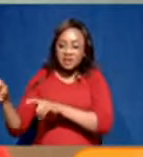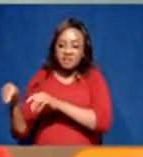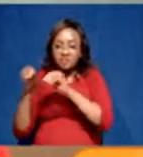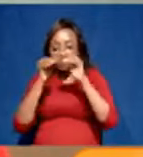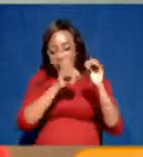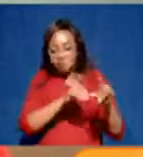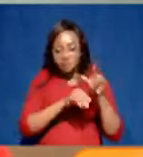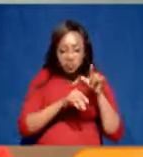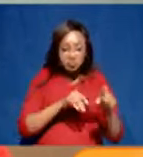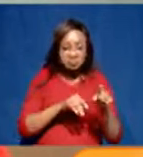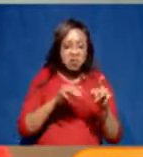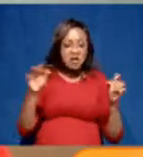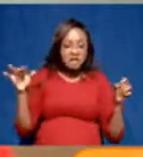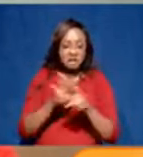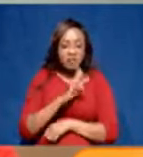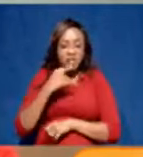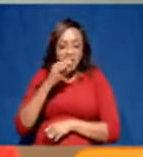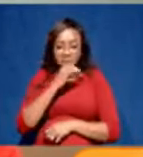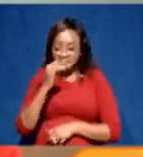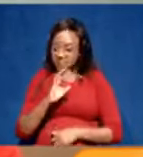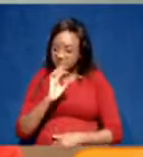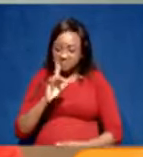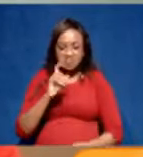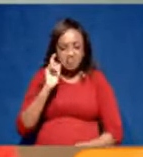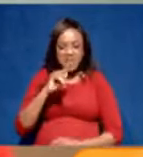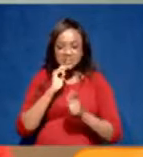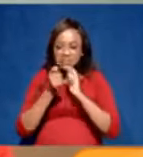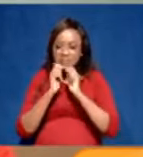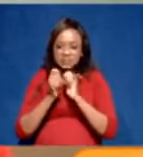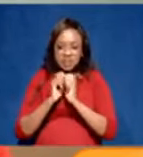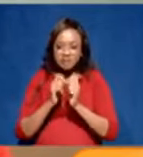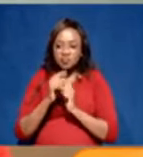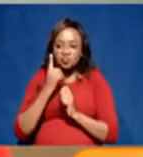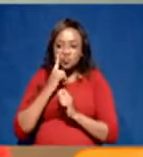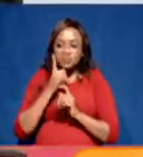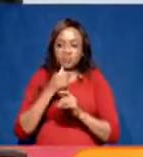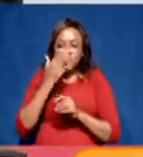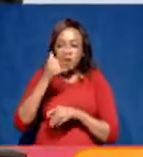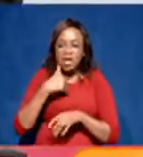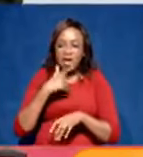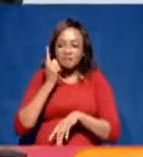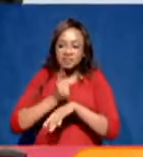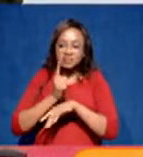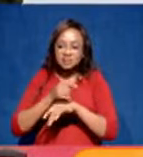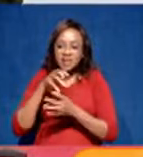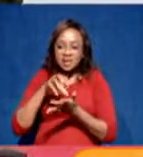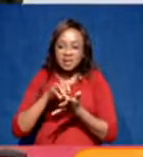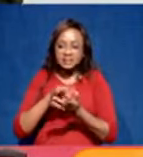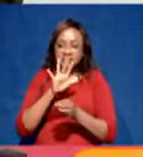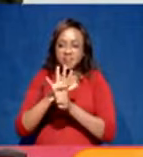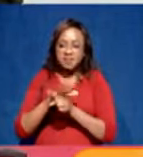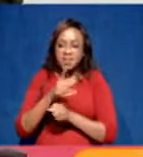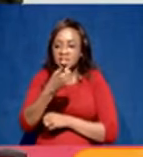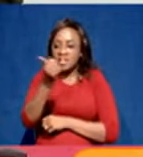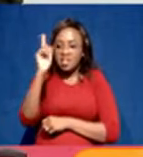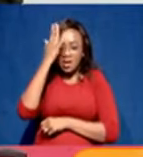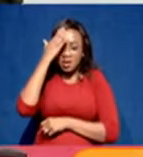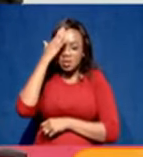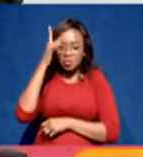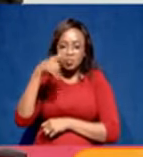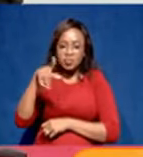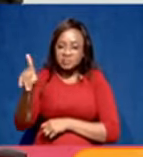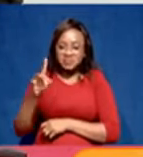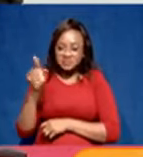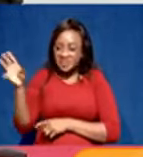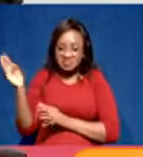test to see who is it that can transit. We have disciplinary cases. For those, I'm sure by now they know themselves, they know that we shall